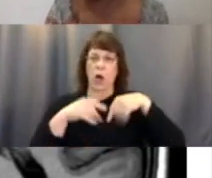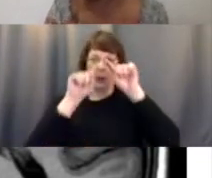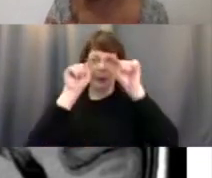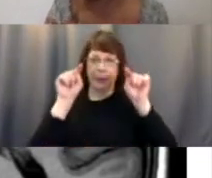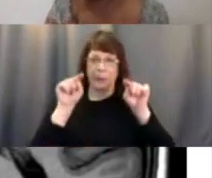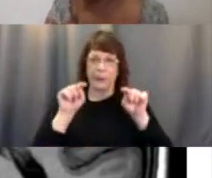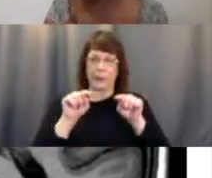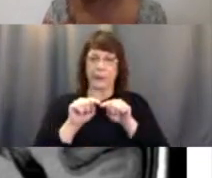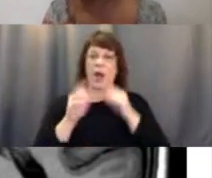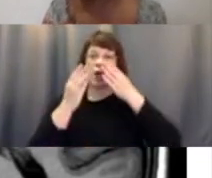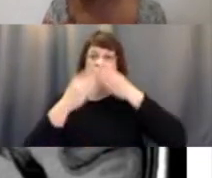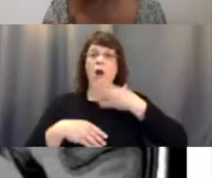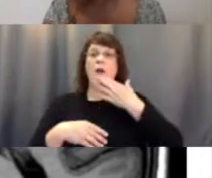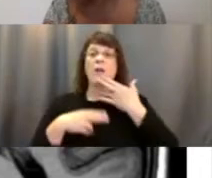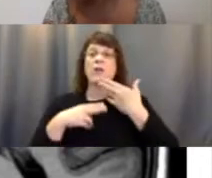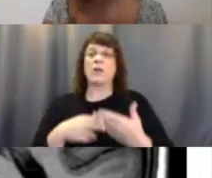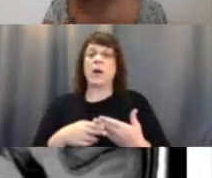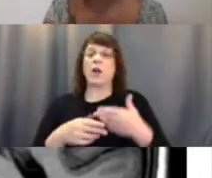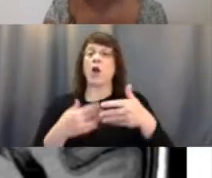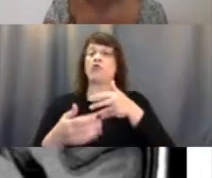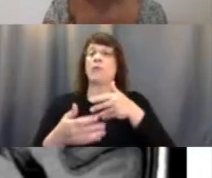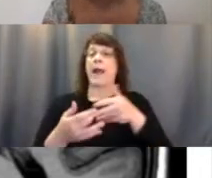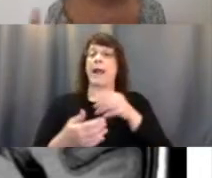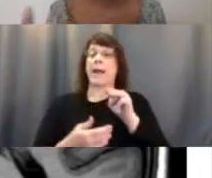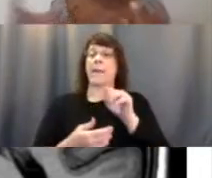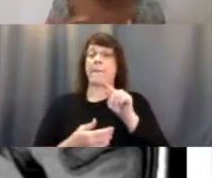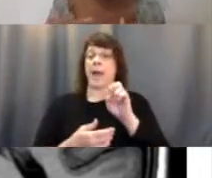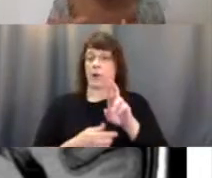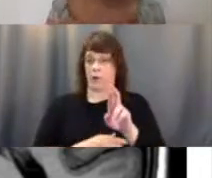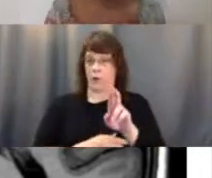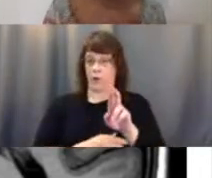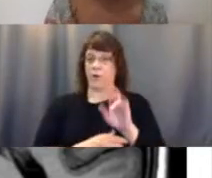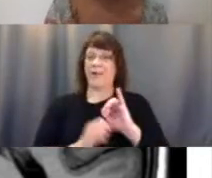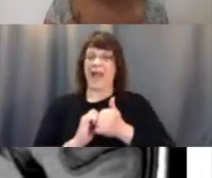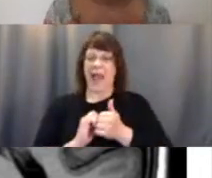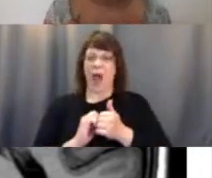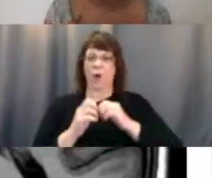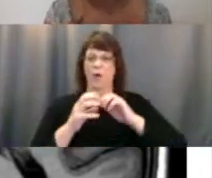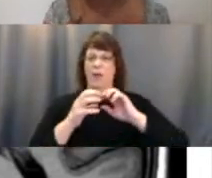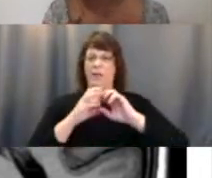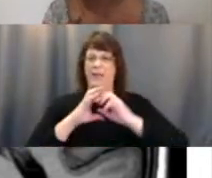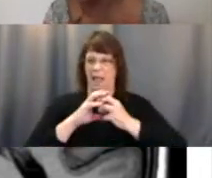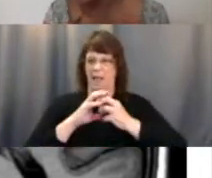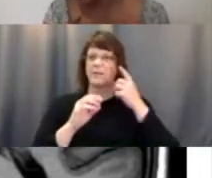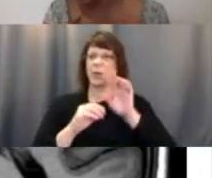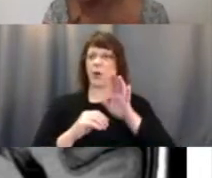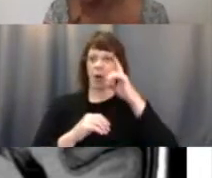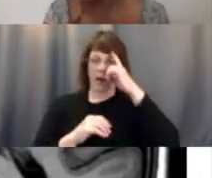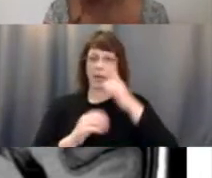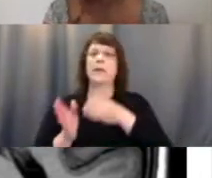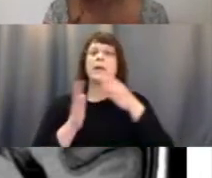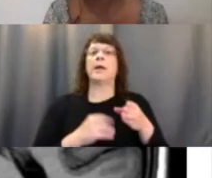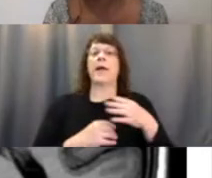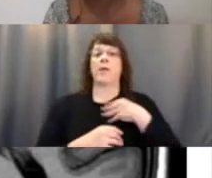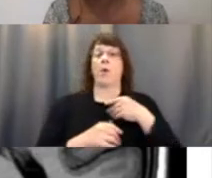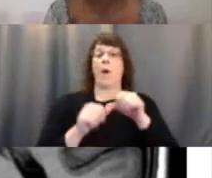colors are called gray matter, which are where the cells are for your brain, and the white area